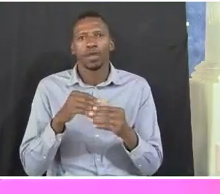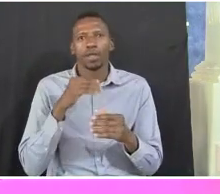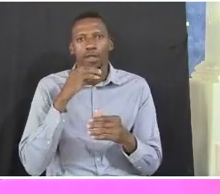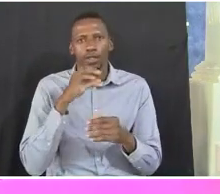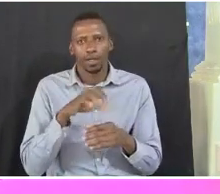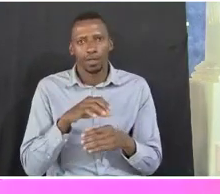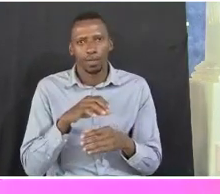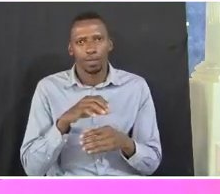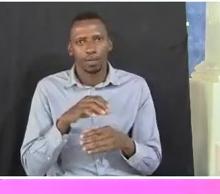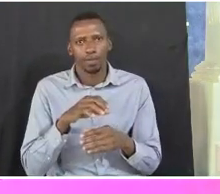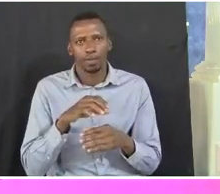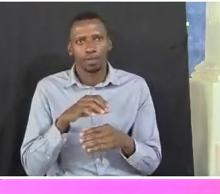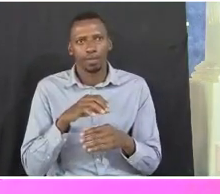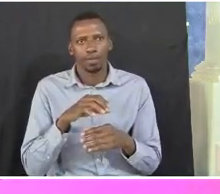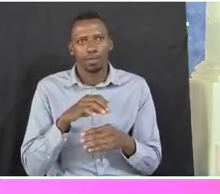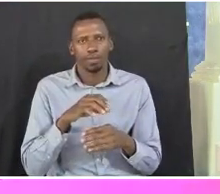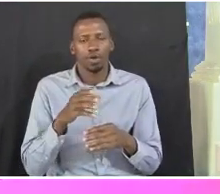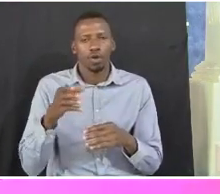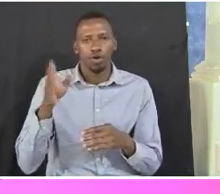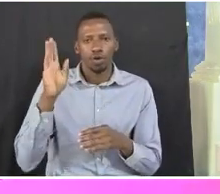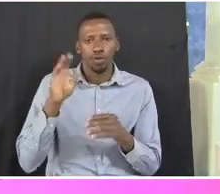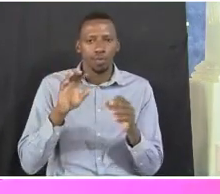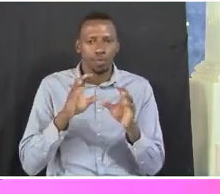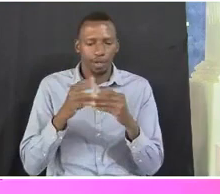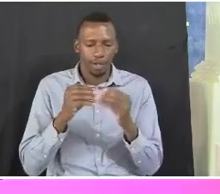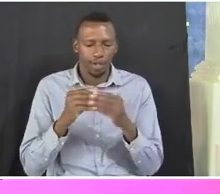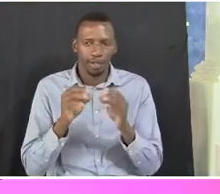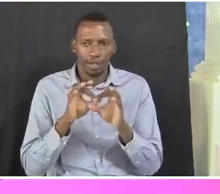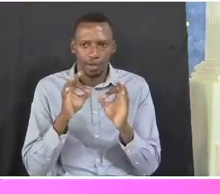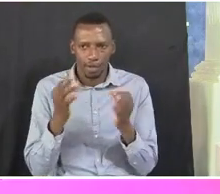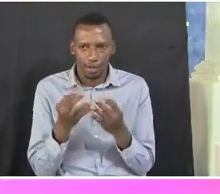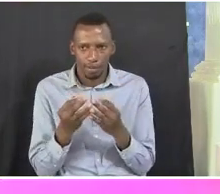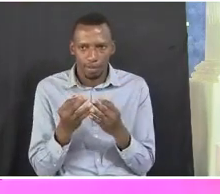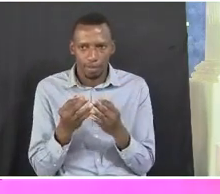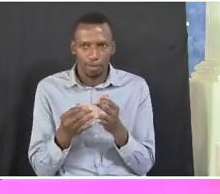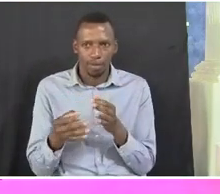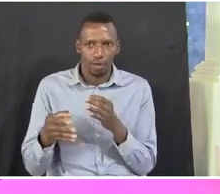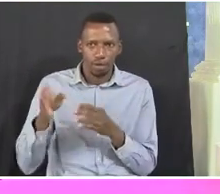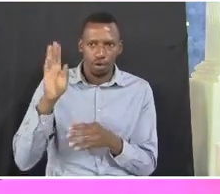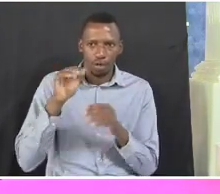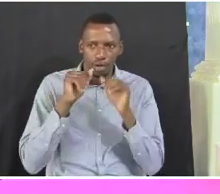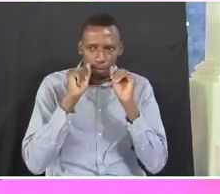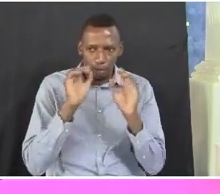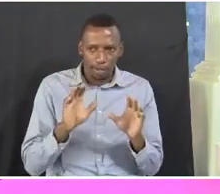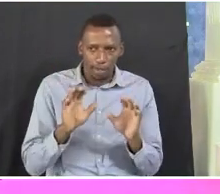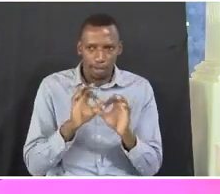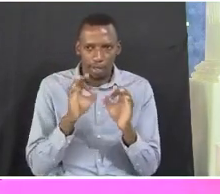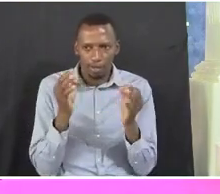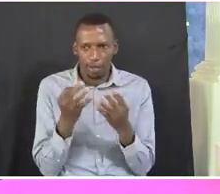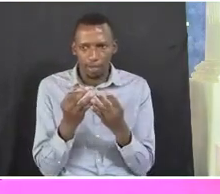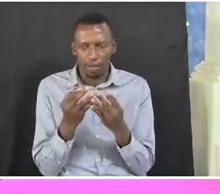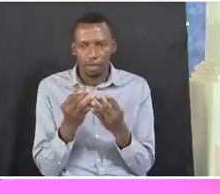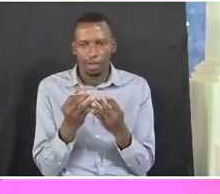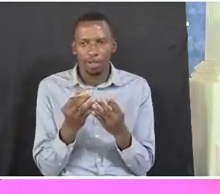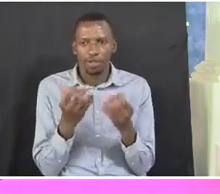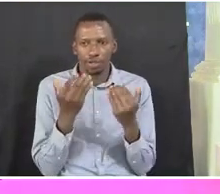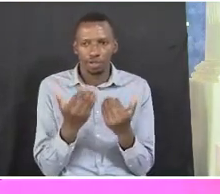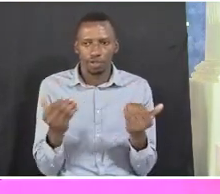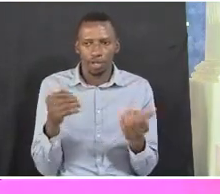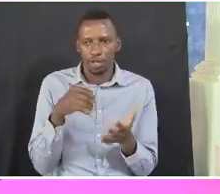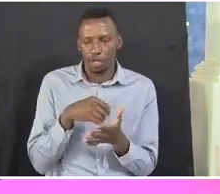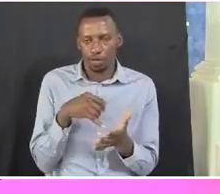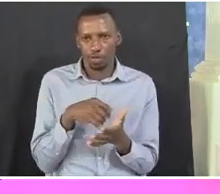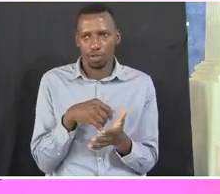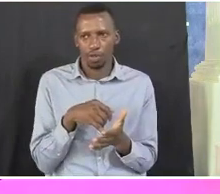beginning, God created the family. In the beginning, God blessed the family, children